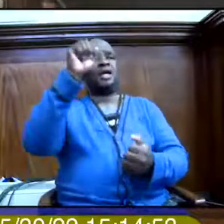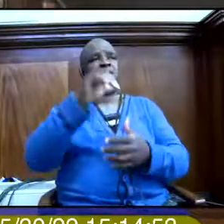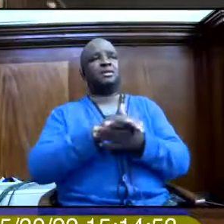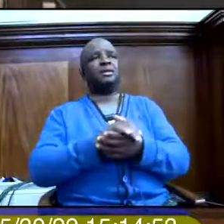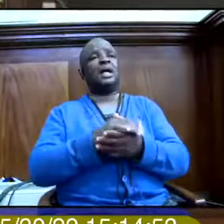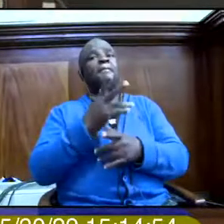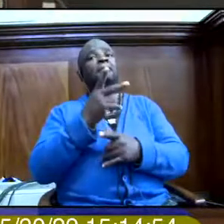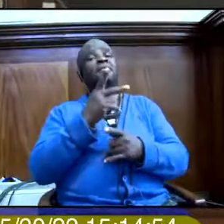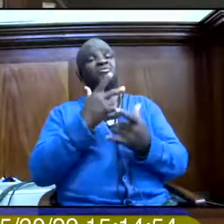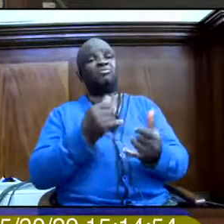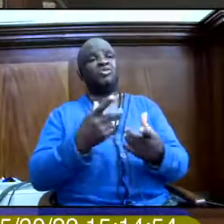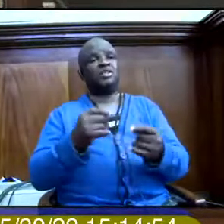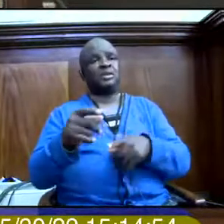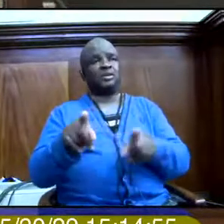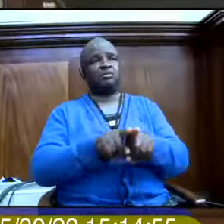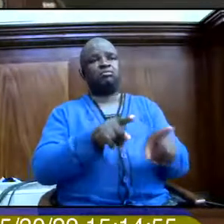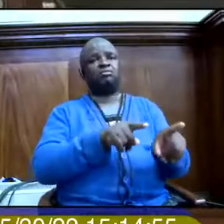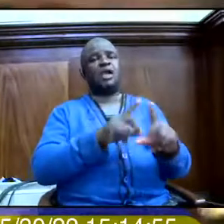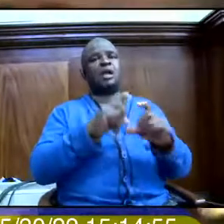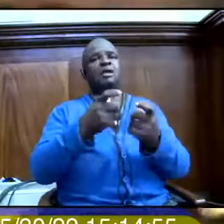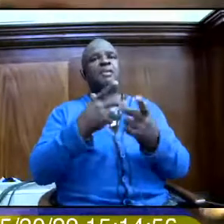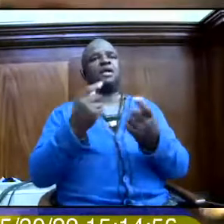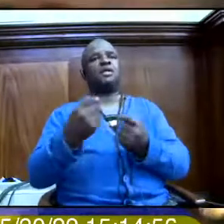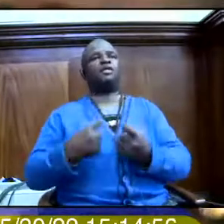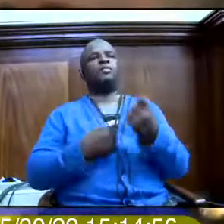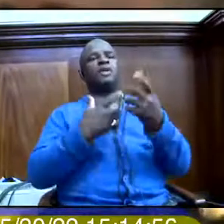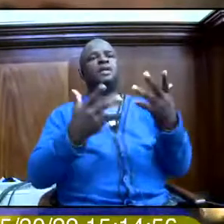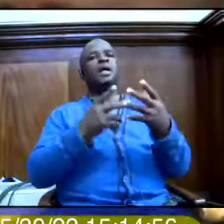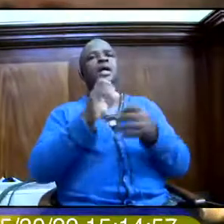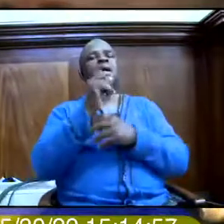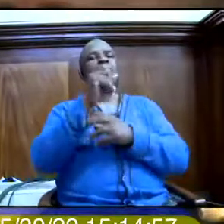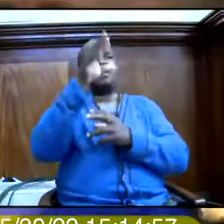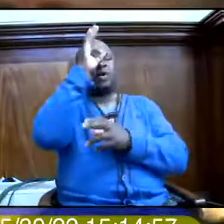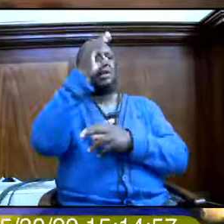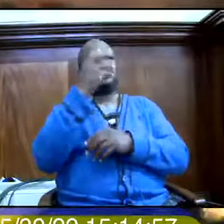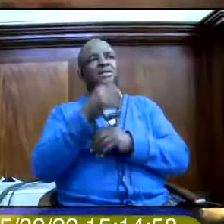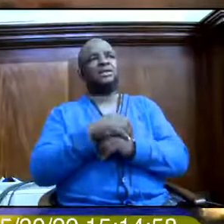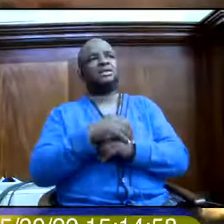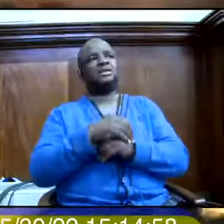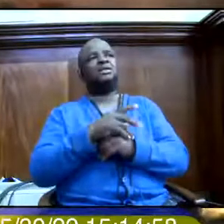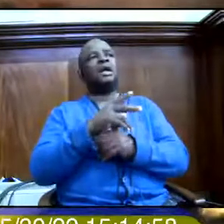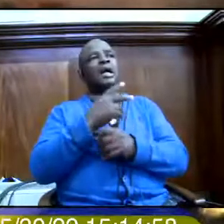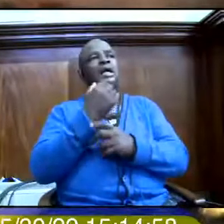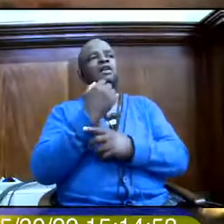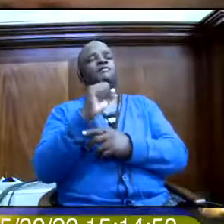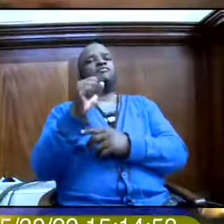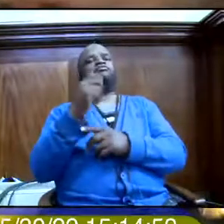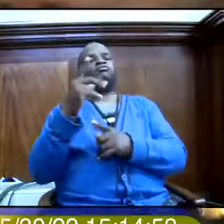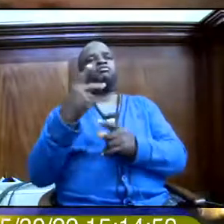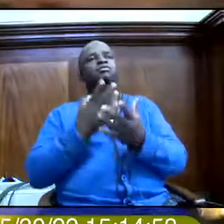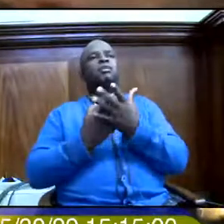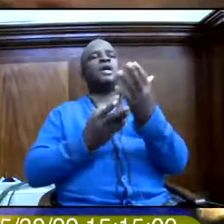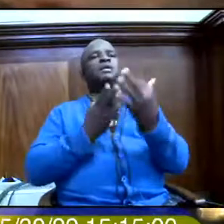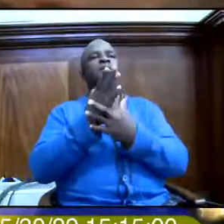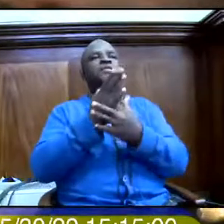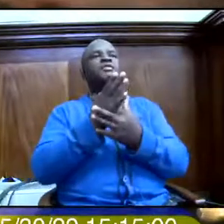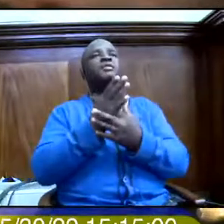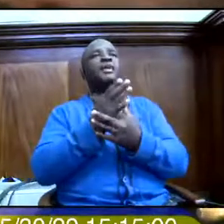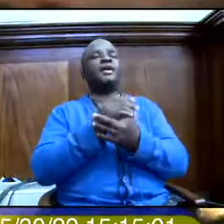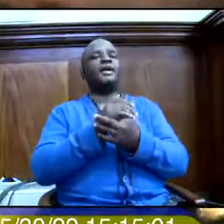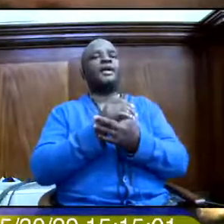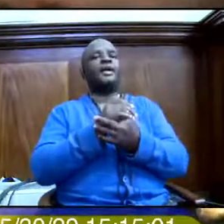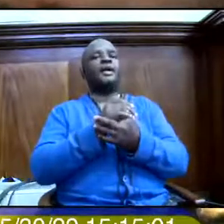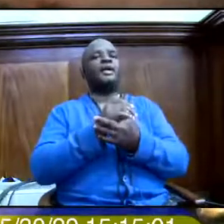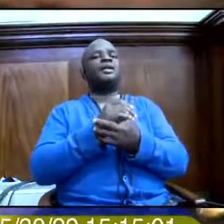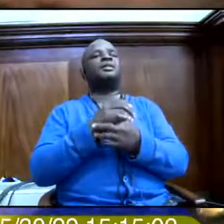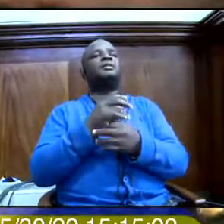application employers complained that saps refused to intervene unless and